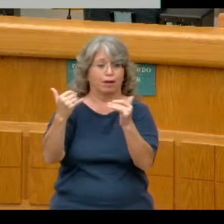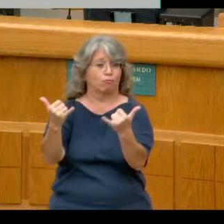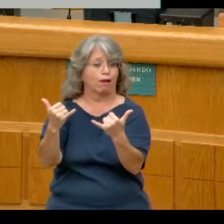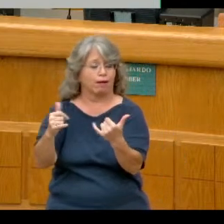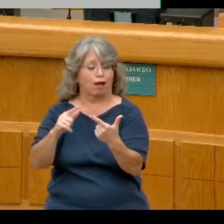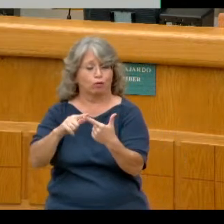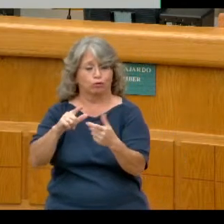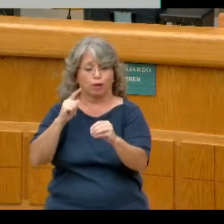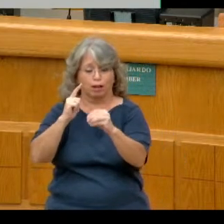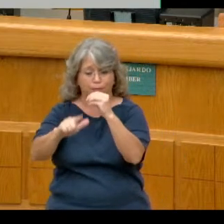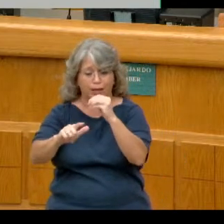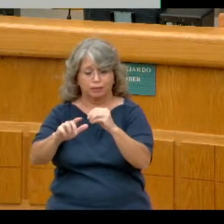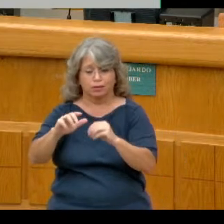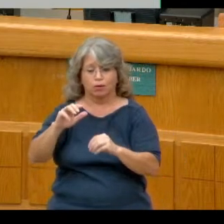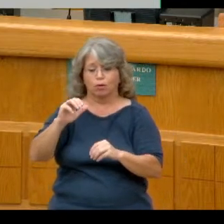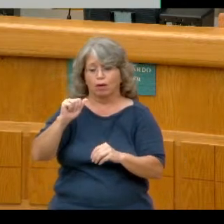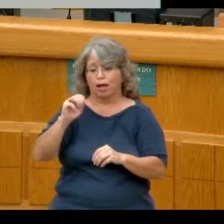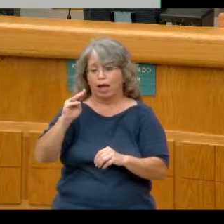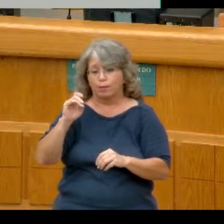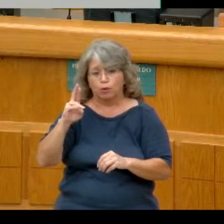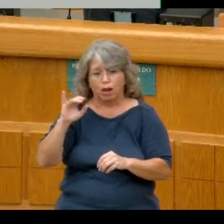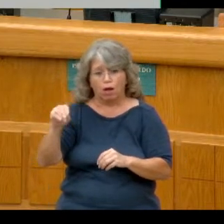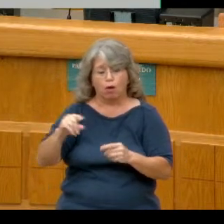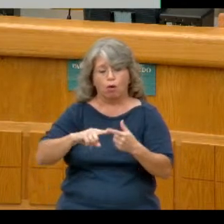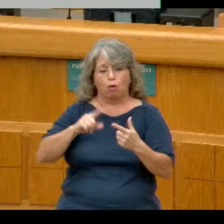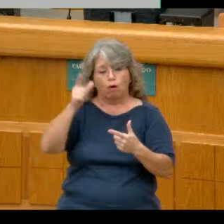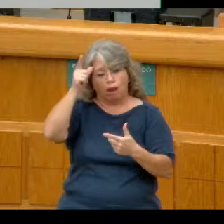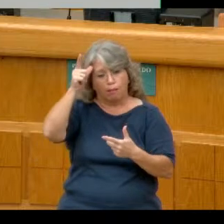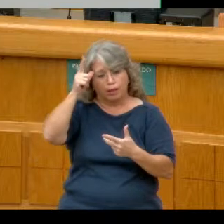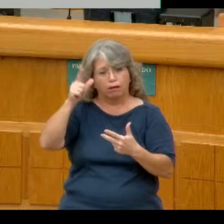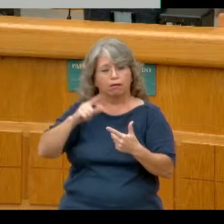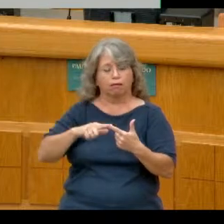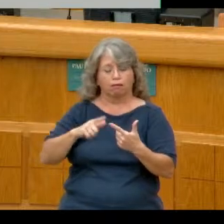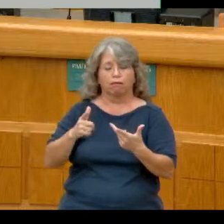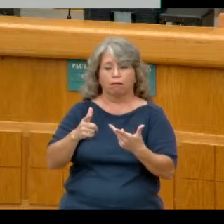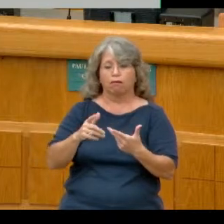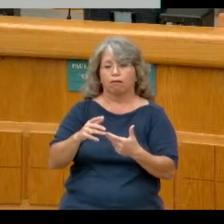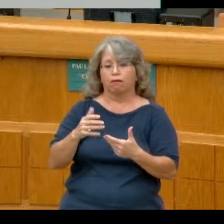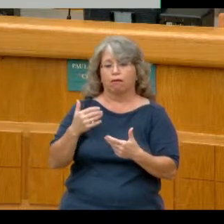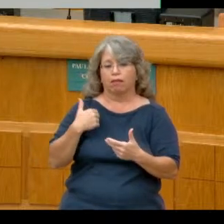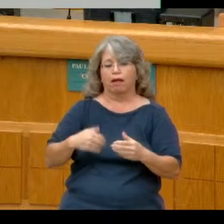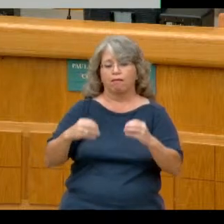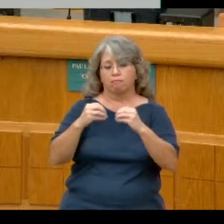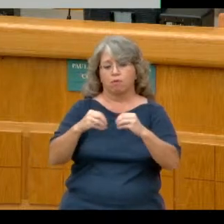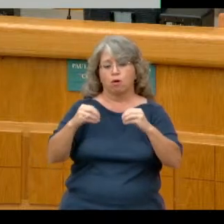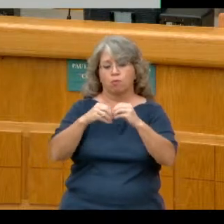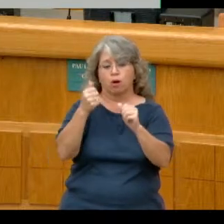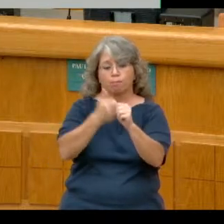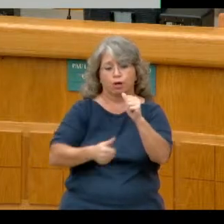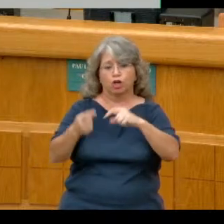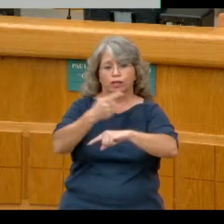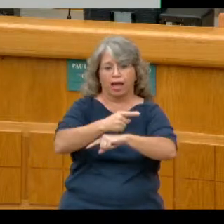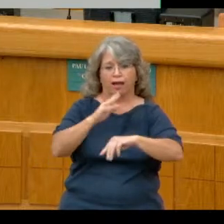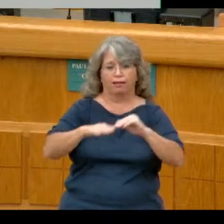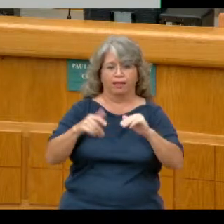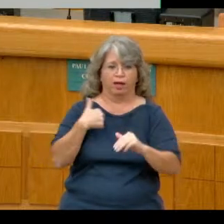more COVID-19 cases per day, per capita, than we had at the peak of the summer outbreak. So